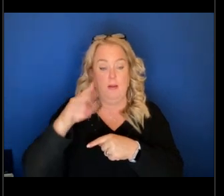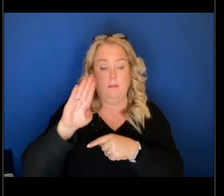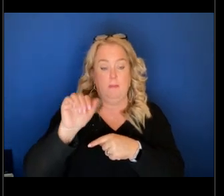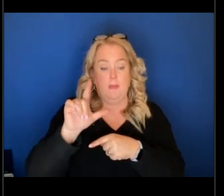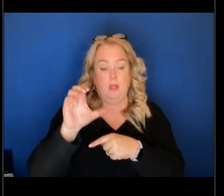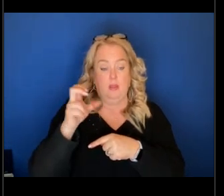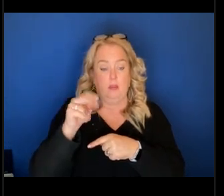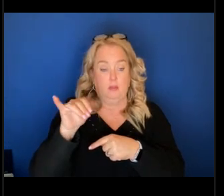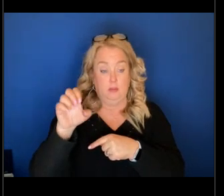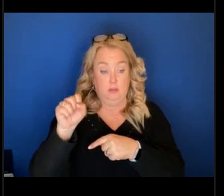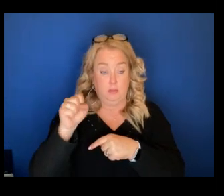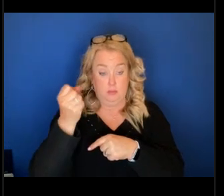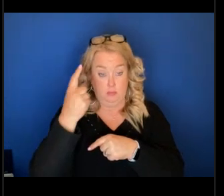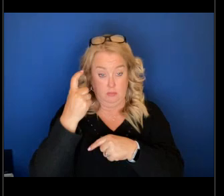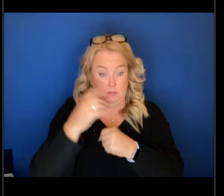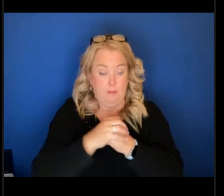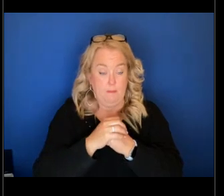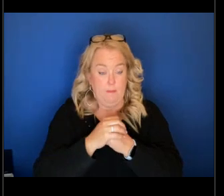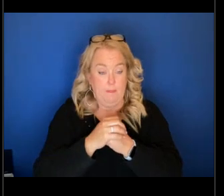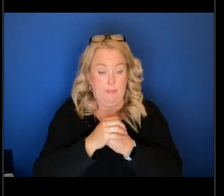balconies.